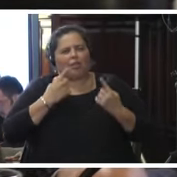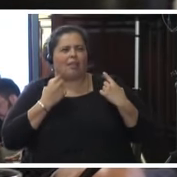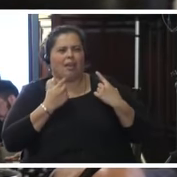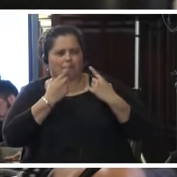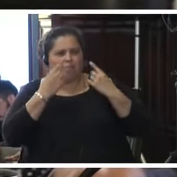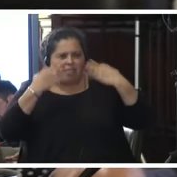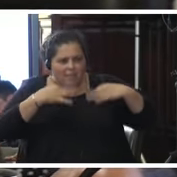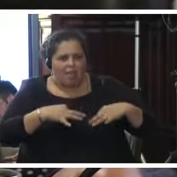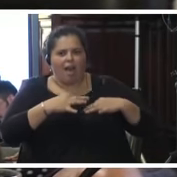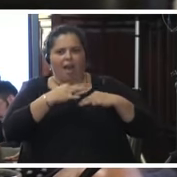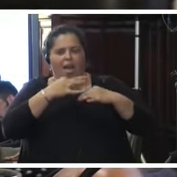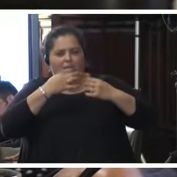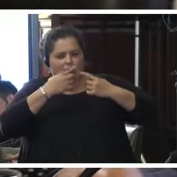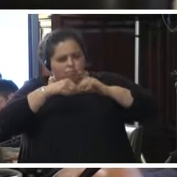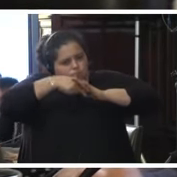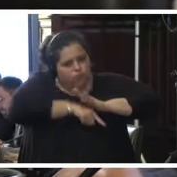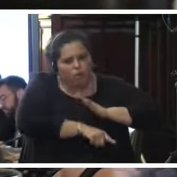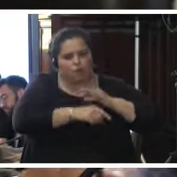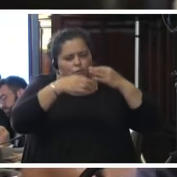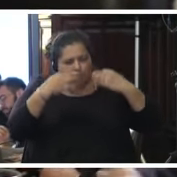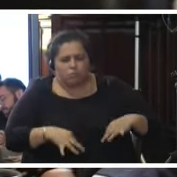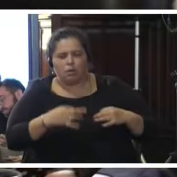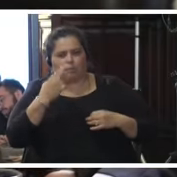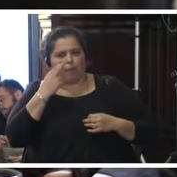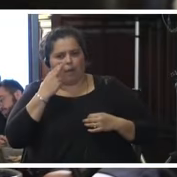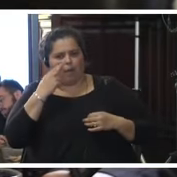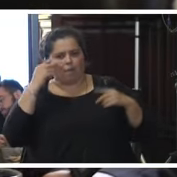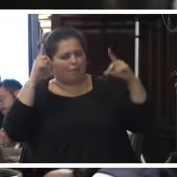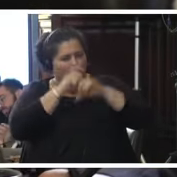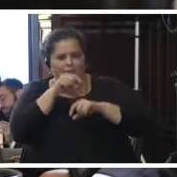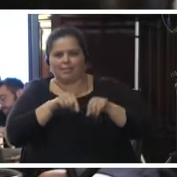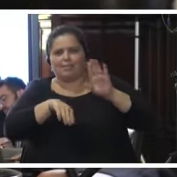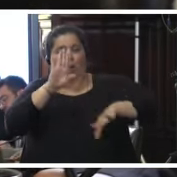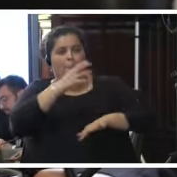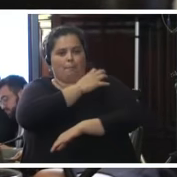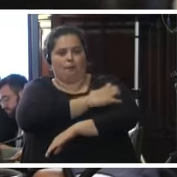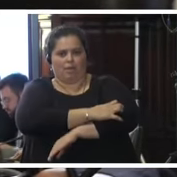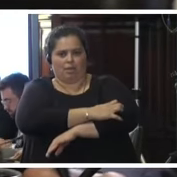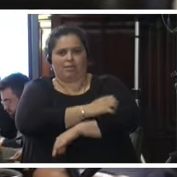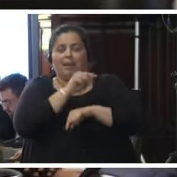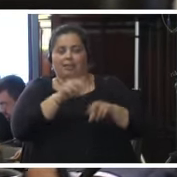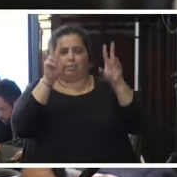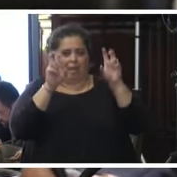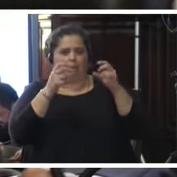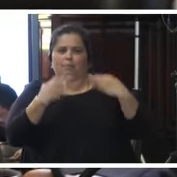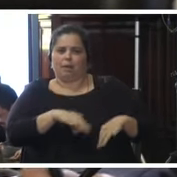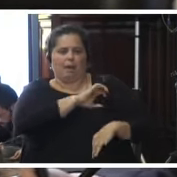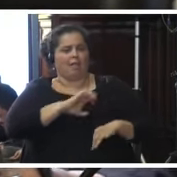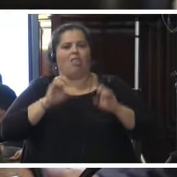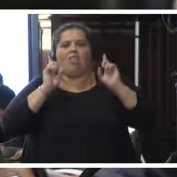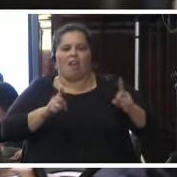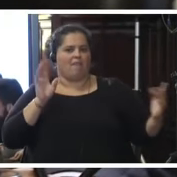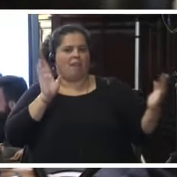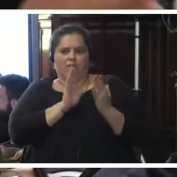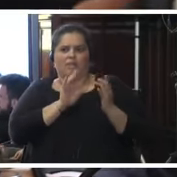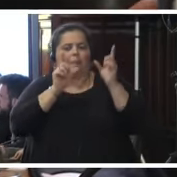of poverty, which you must deal with so that people do not have to live in areas